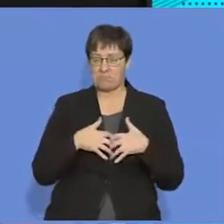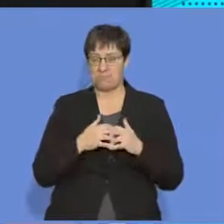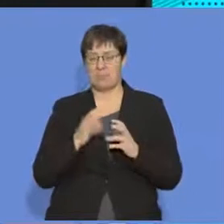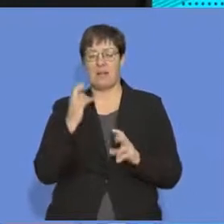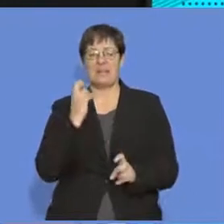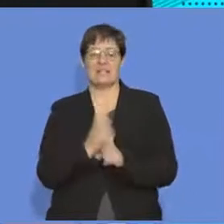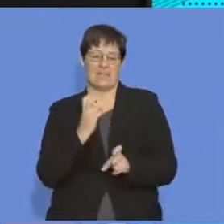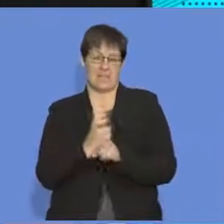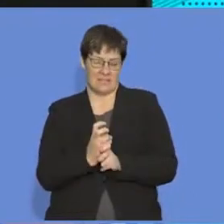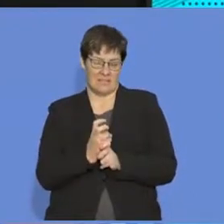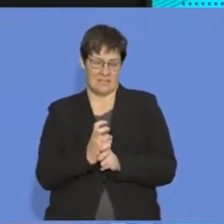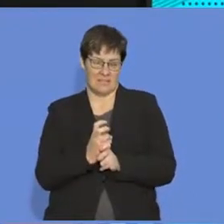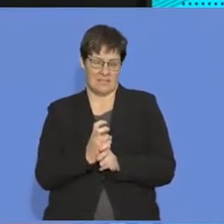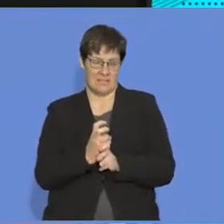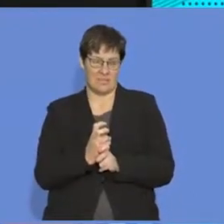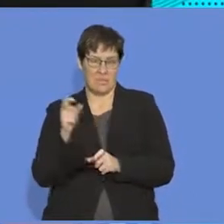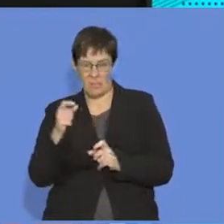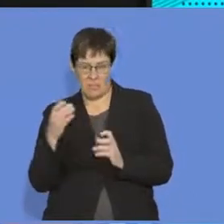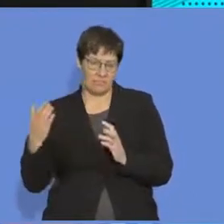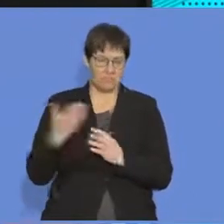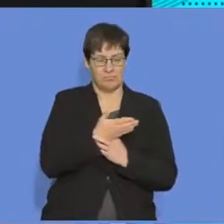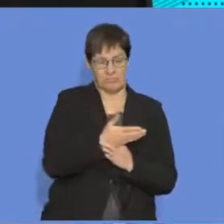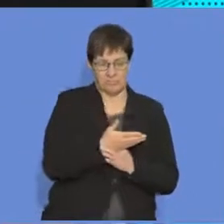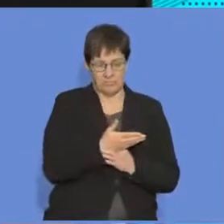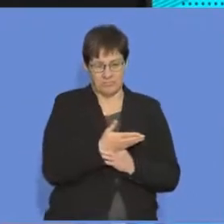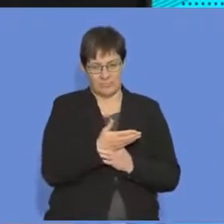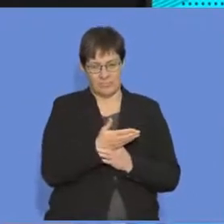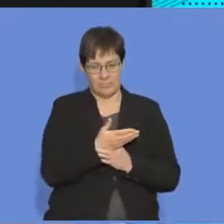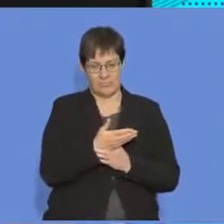that password difficult to crack